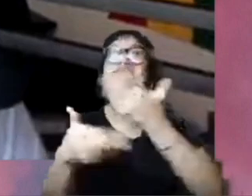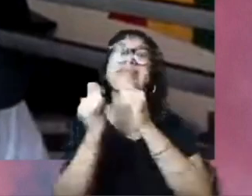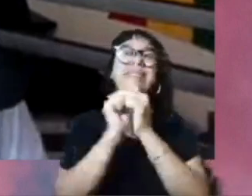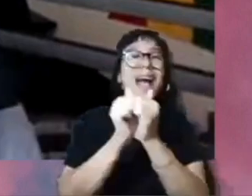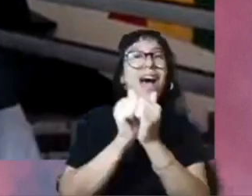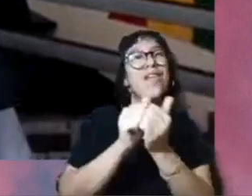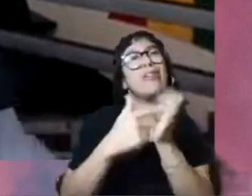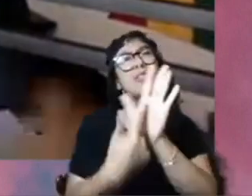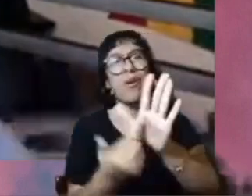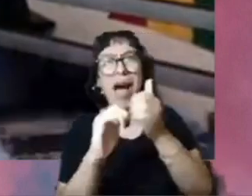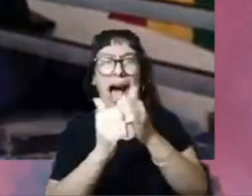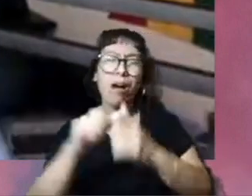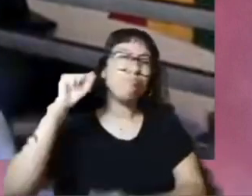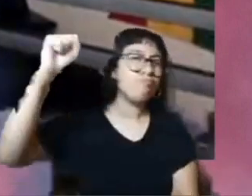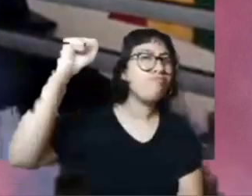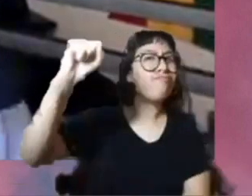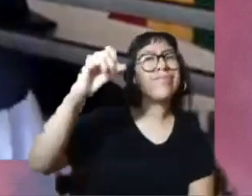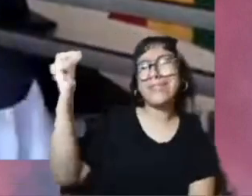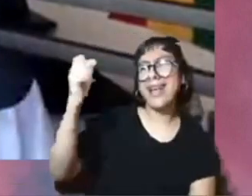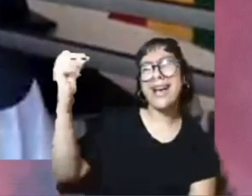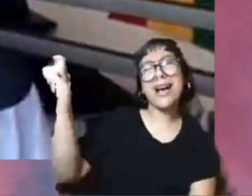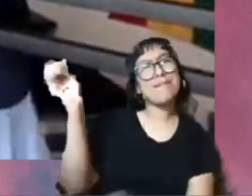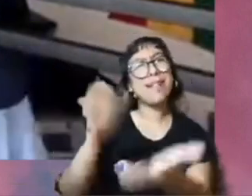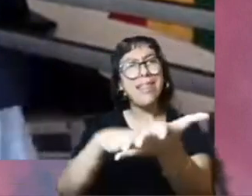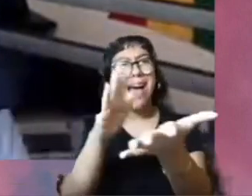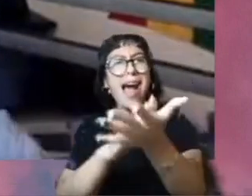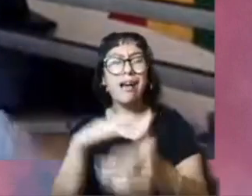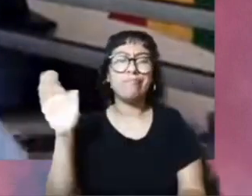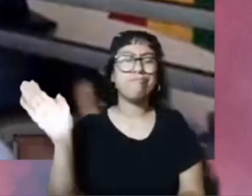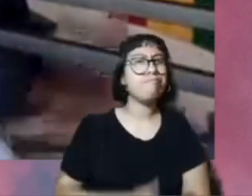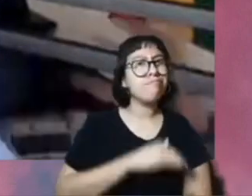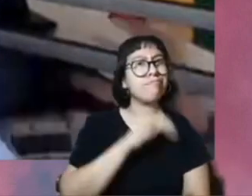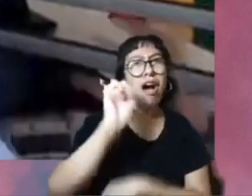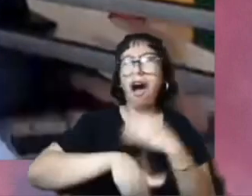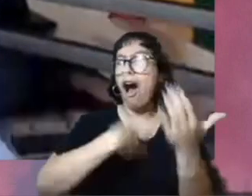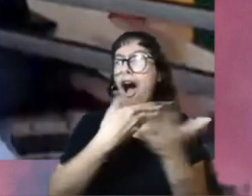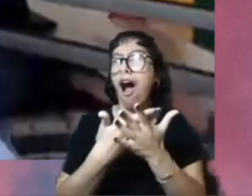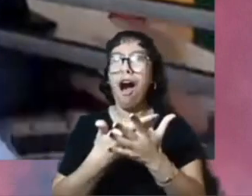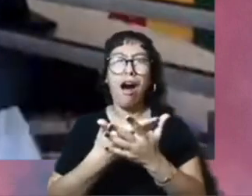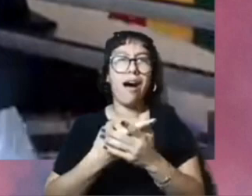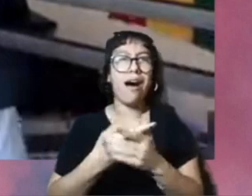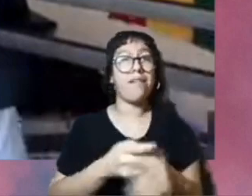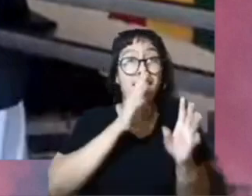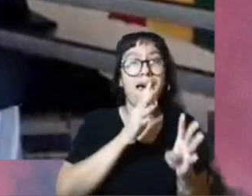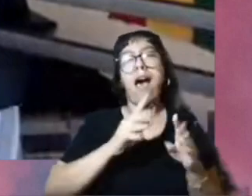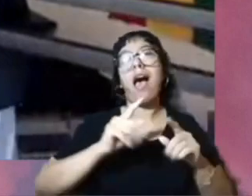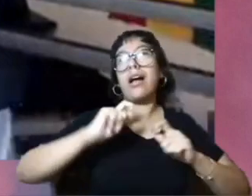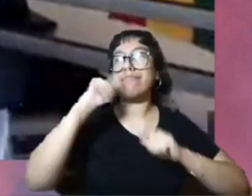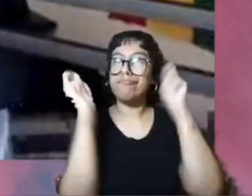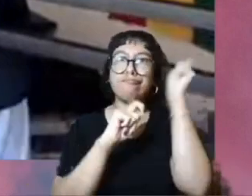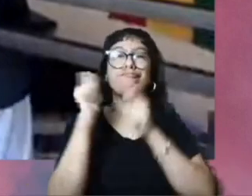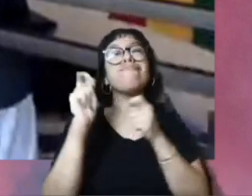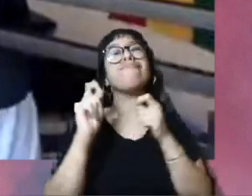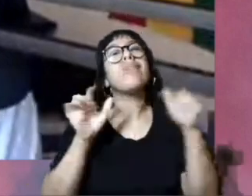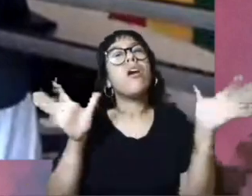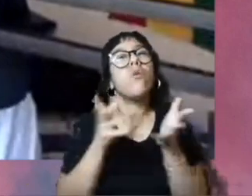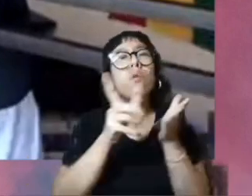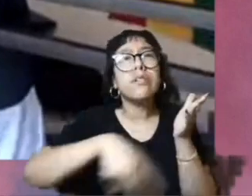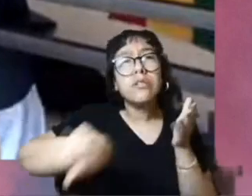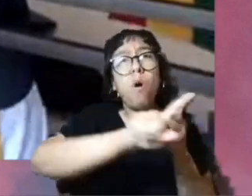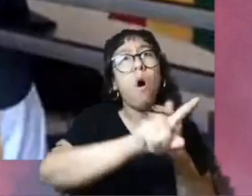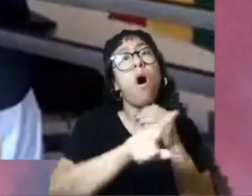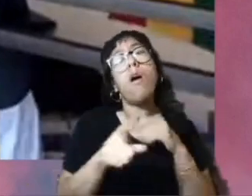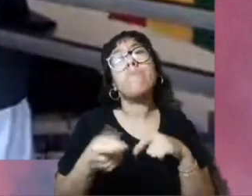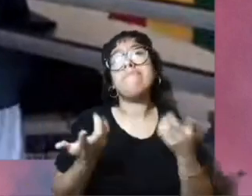folks love with a shout or a snap, a clap, a knee slap, all the verbals and the non-verbals. And we wanna just encourage y'all that just because you